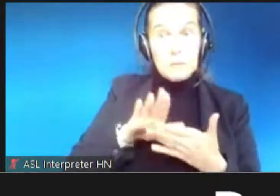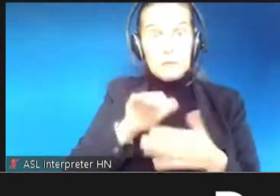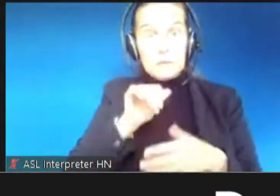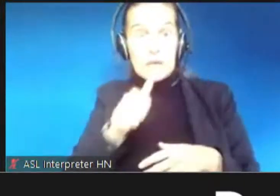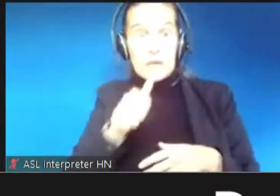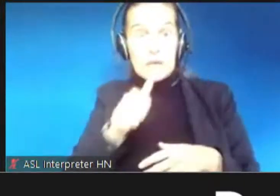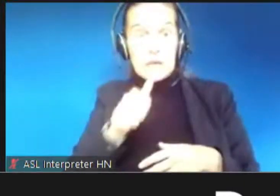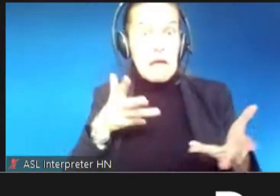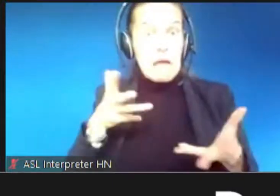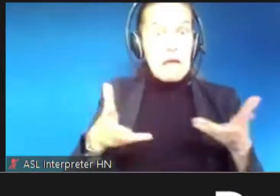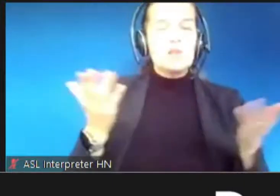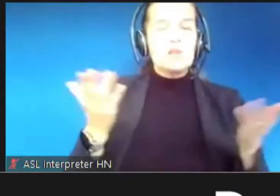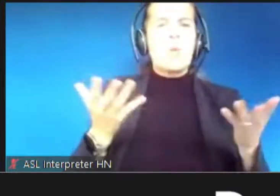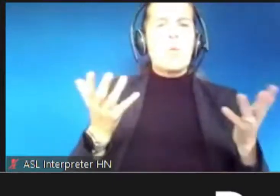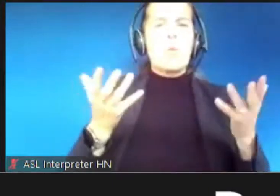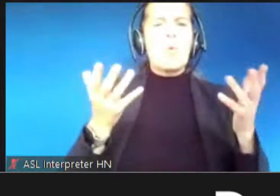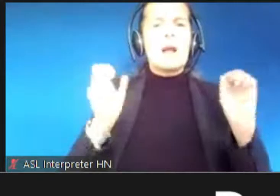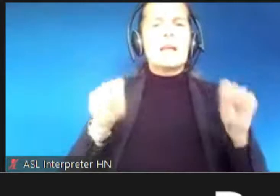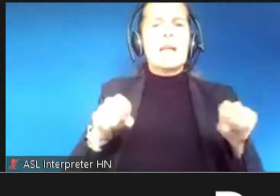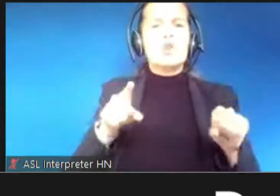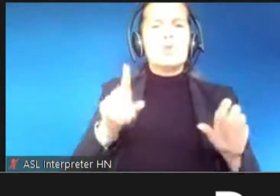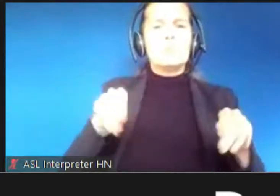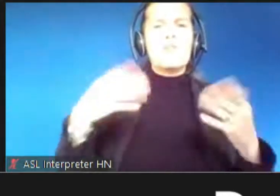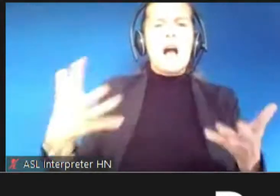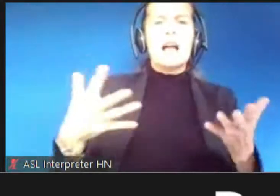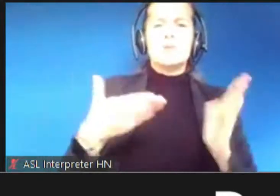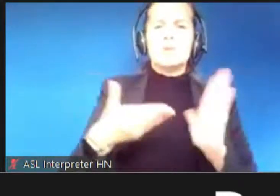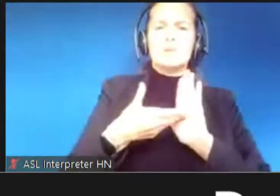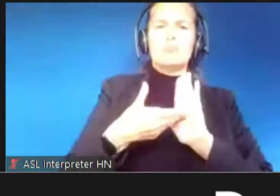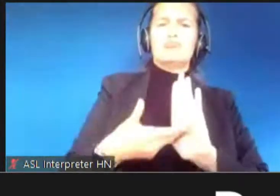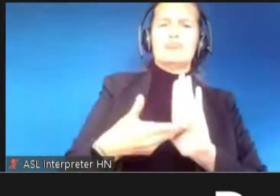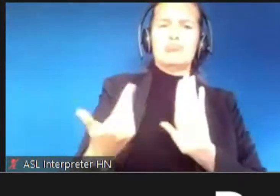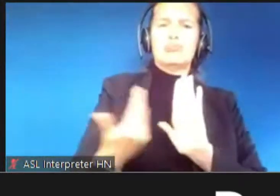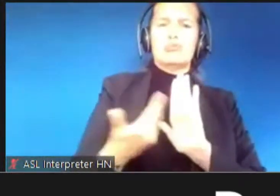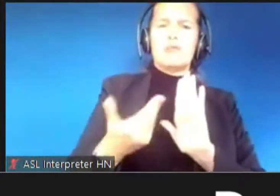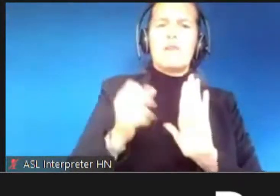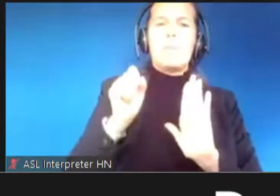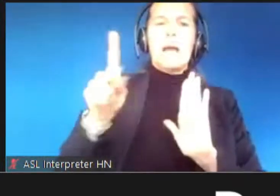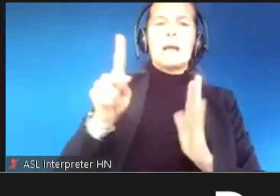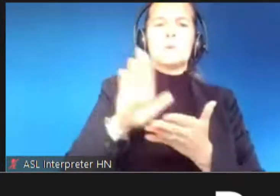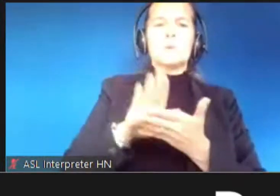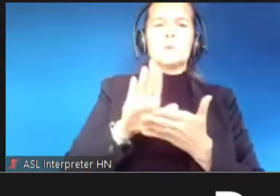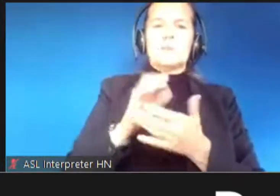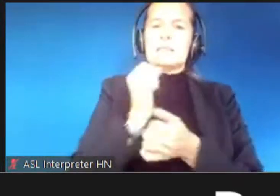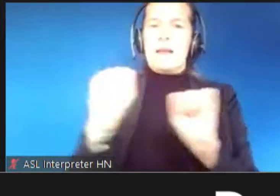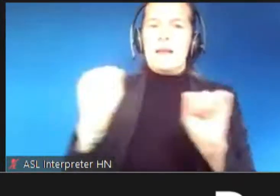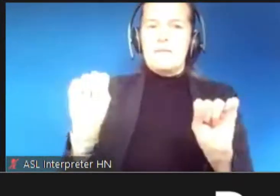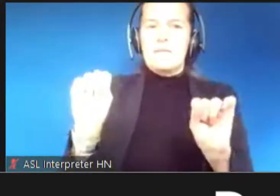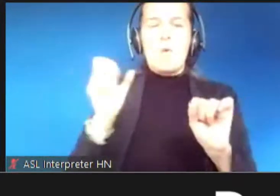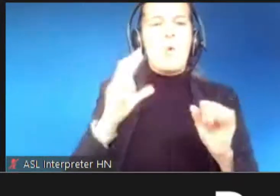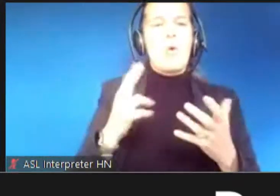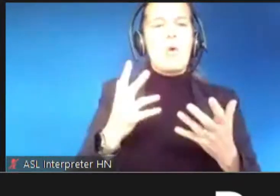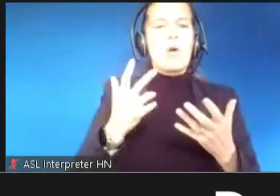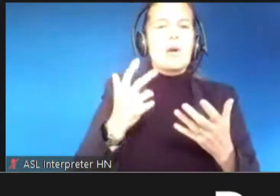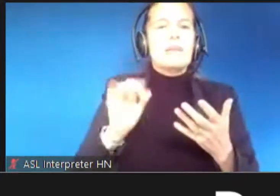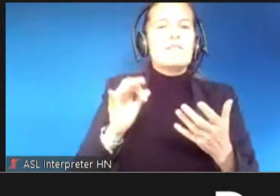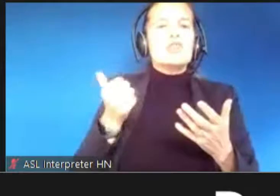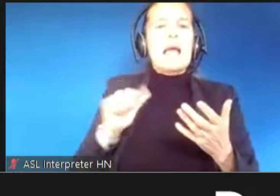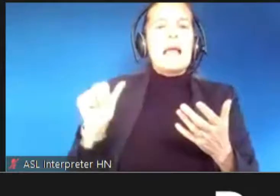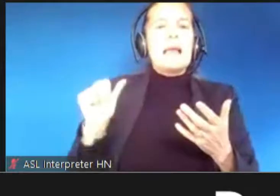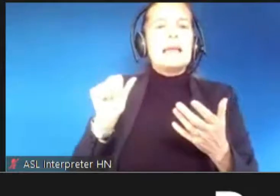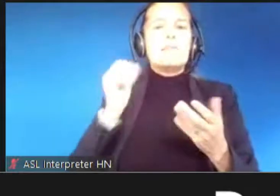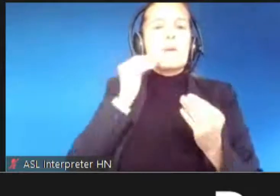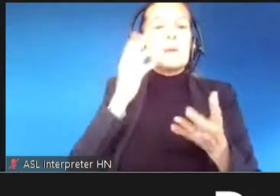you provide that shows going back to school is safe, or maybe data in the past of any outbreaks, if any?